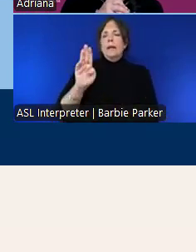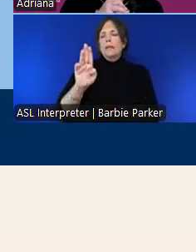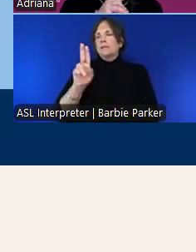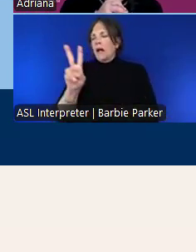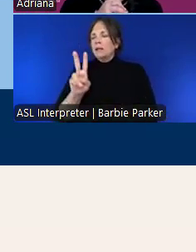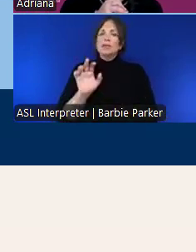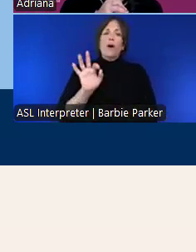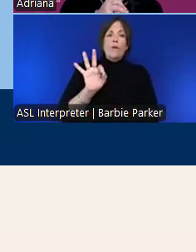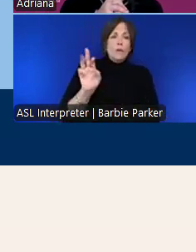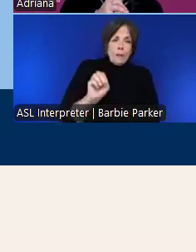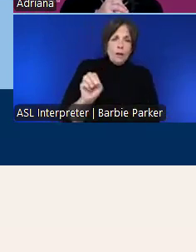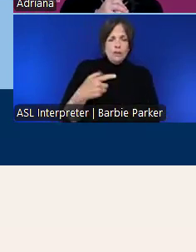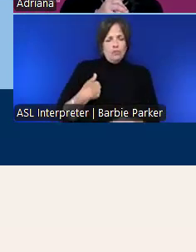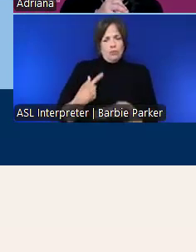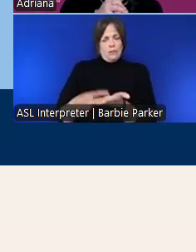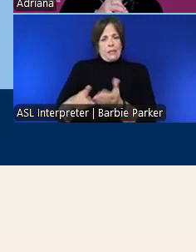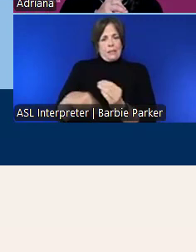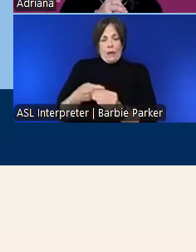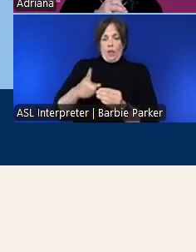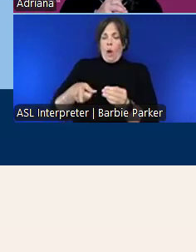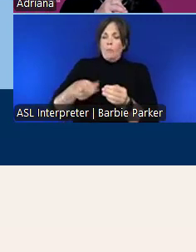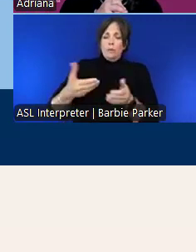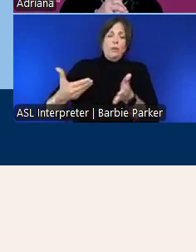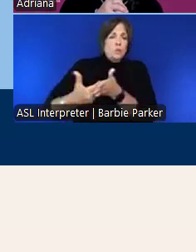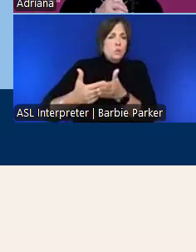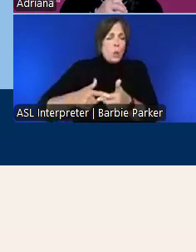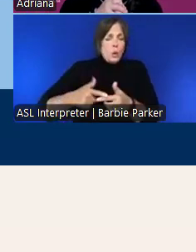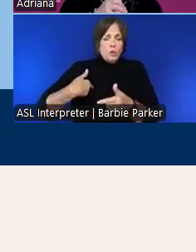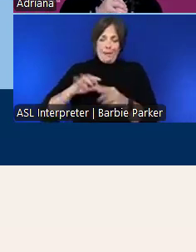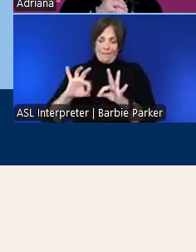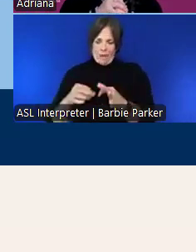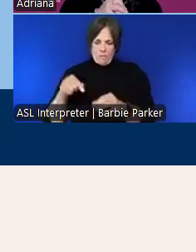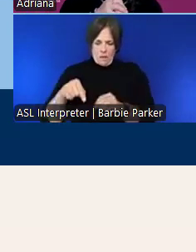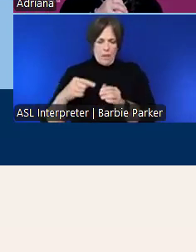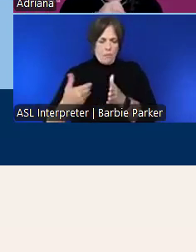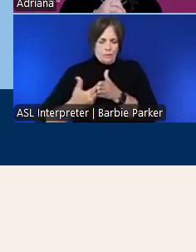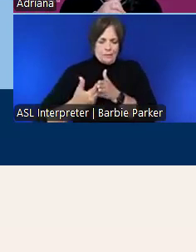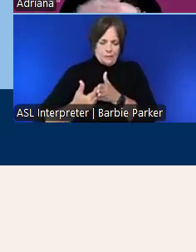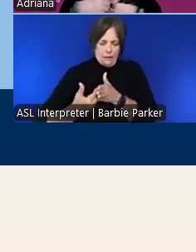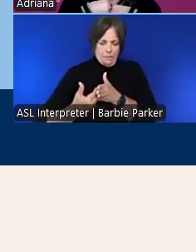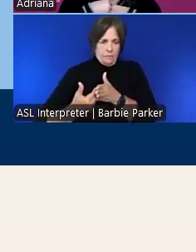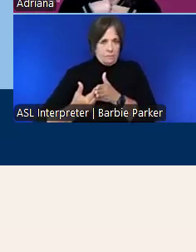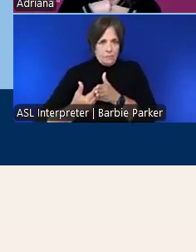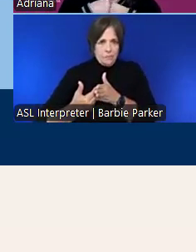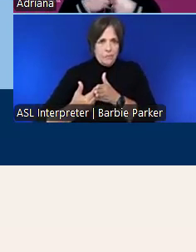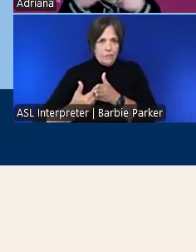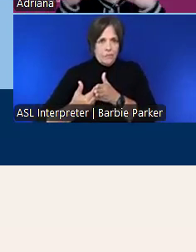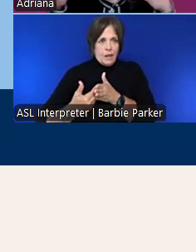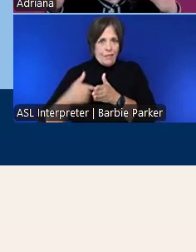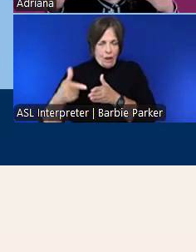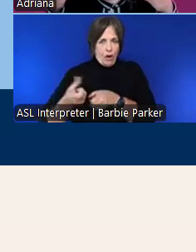close to the survivor who are the ones perpetrating the abuse. And so that sense of safety within self and